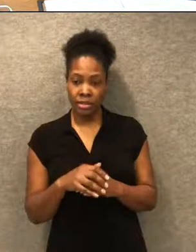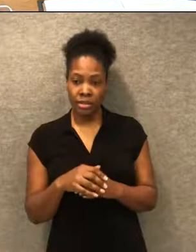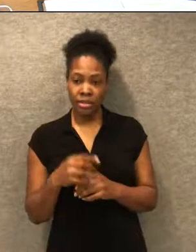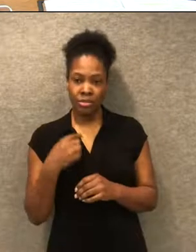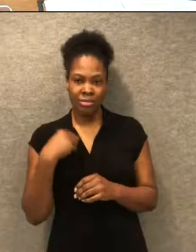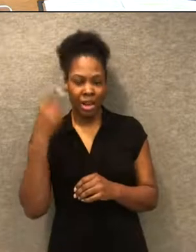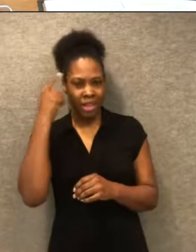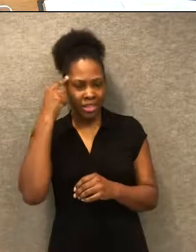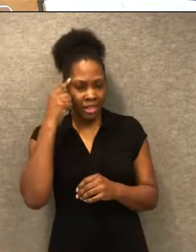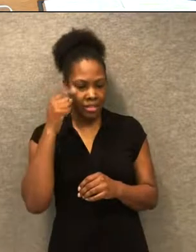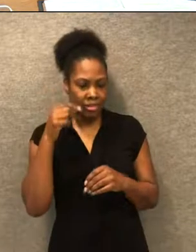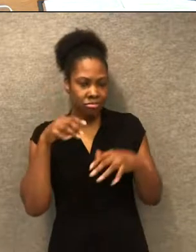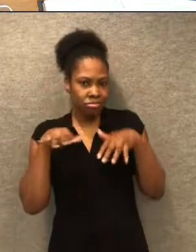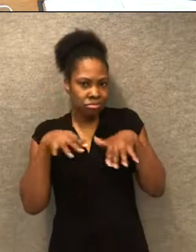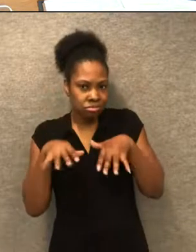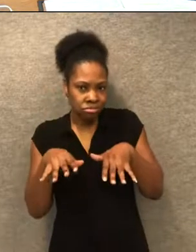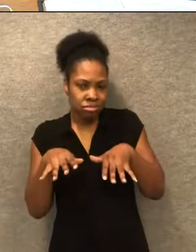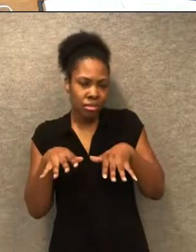anxiety and stress often come